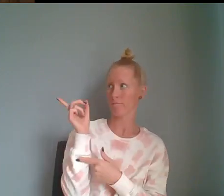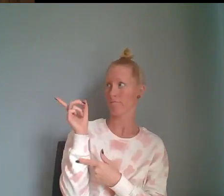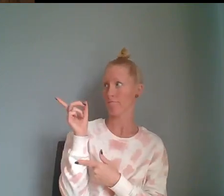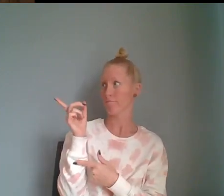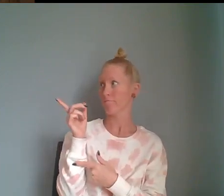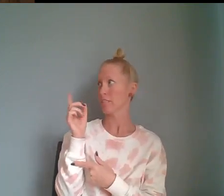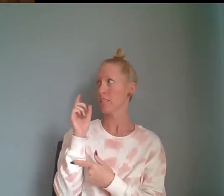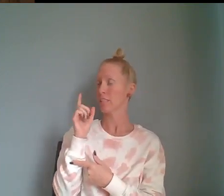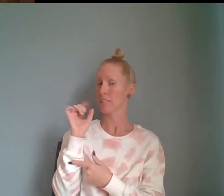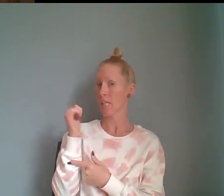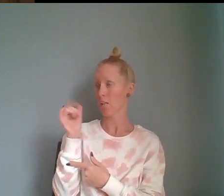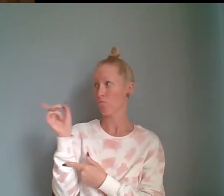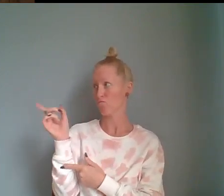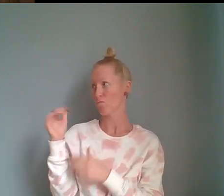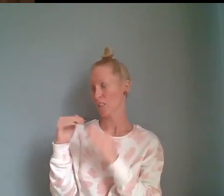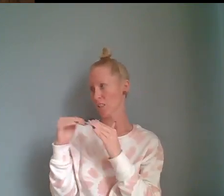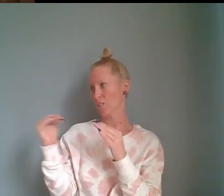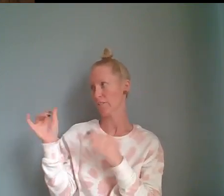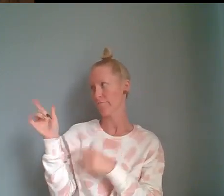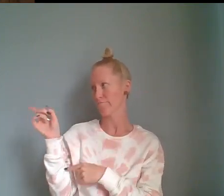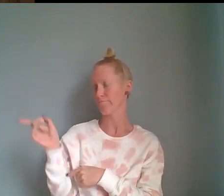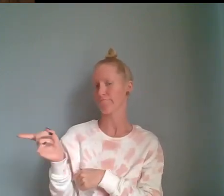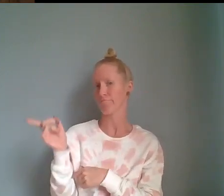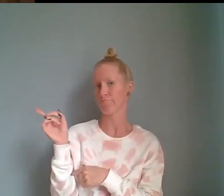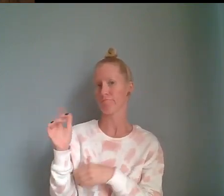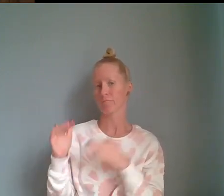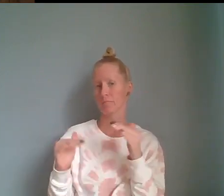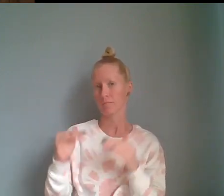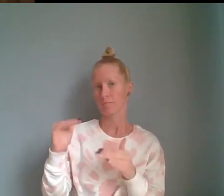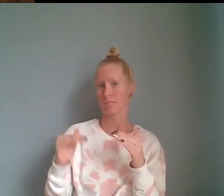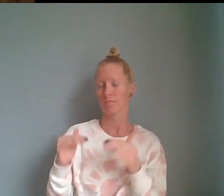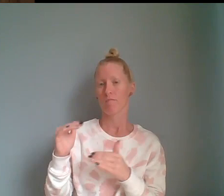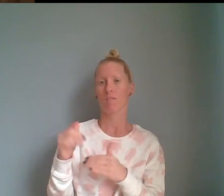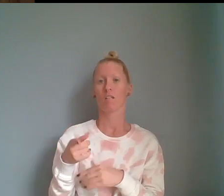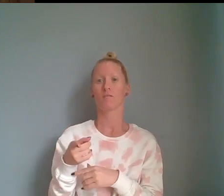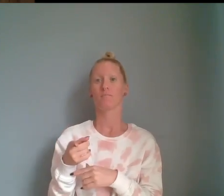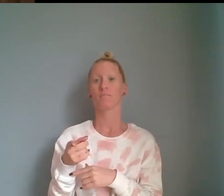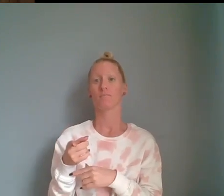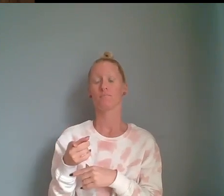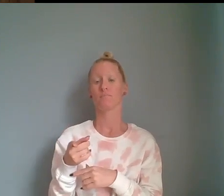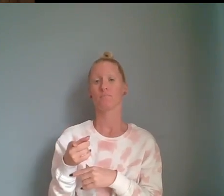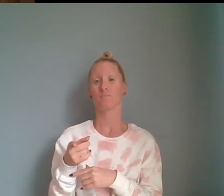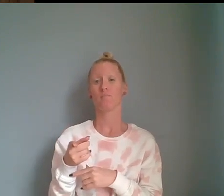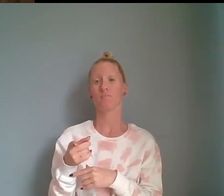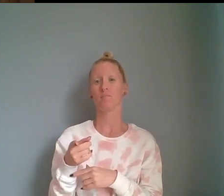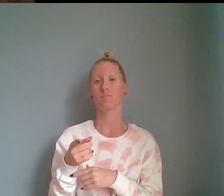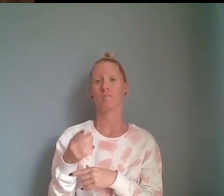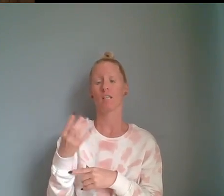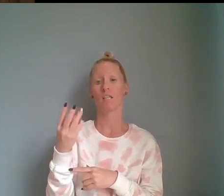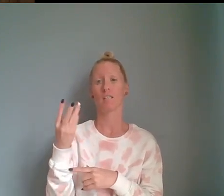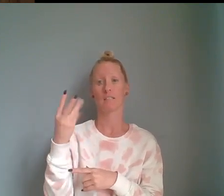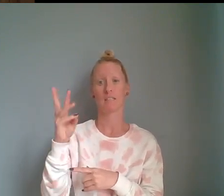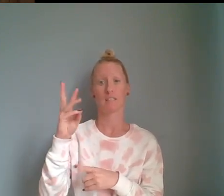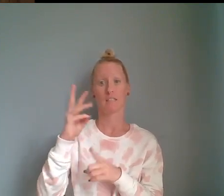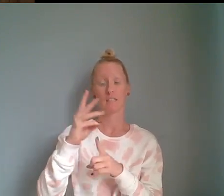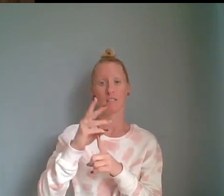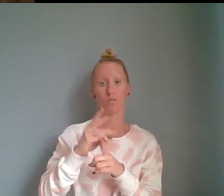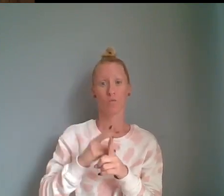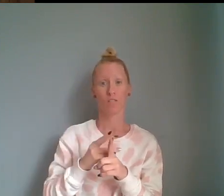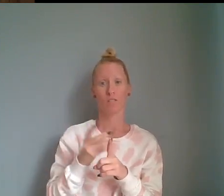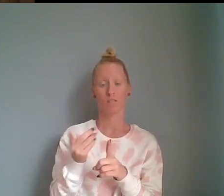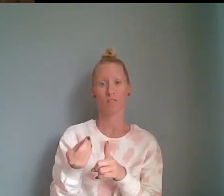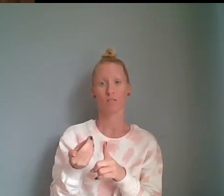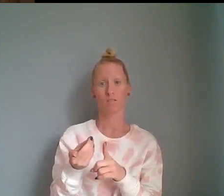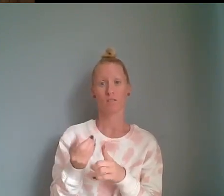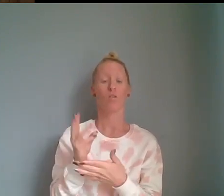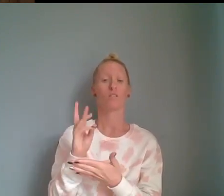yellow, were relatively even, although the Paxil group had a little bit of an edge over the CBT group. But by 16 weeks, the Paxil and the CBT group